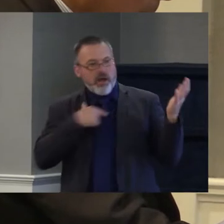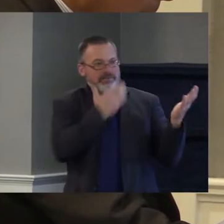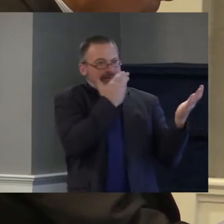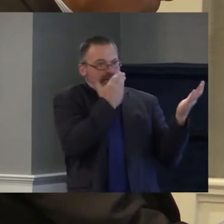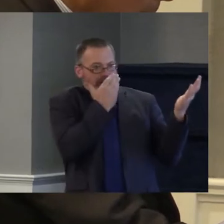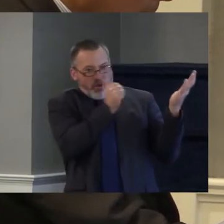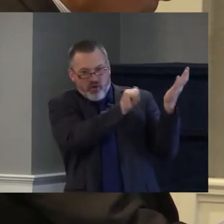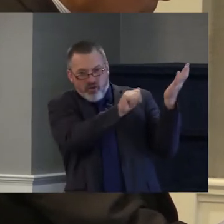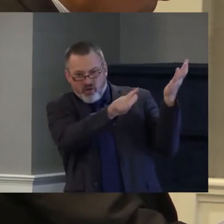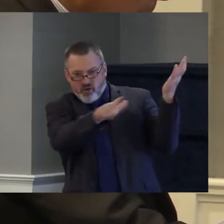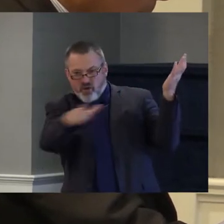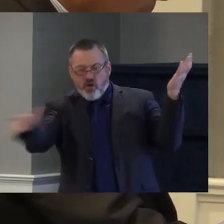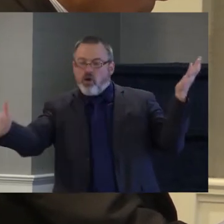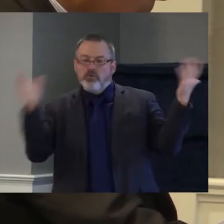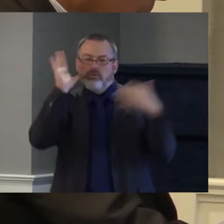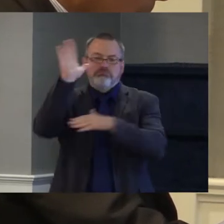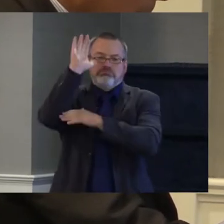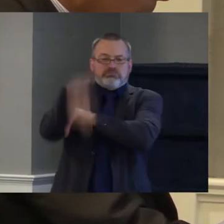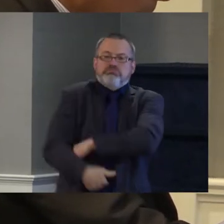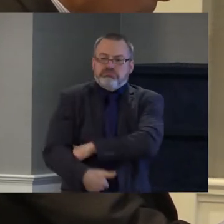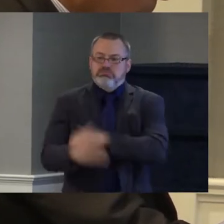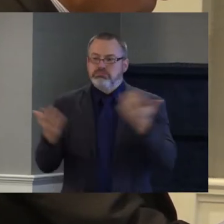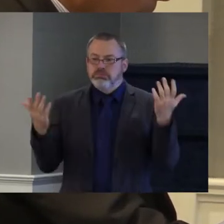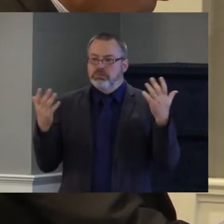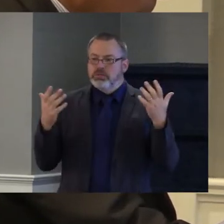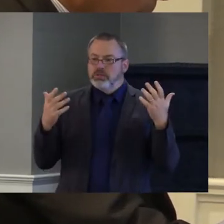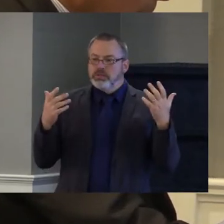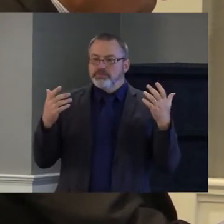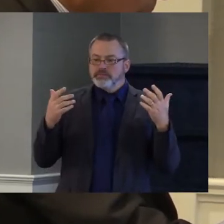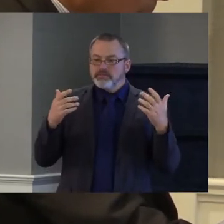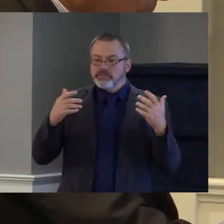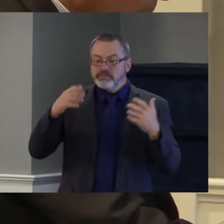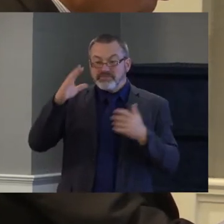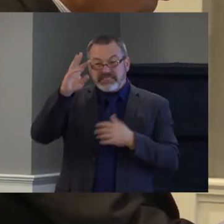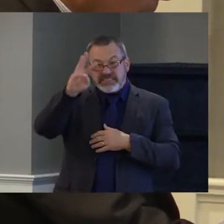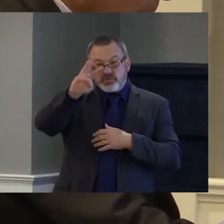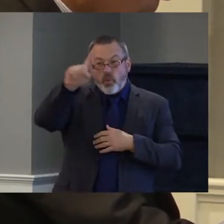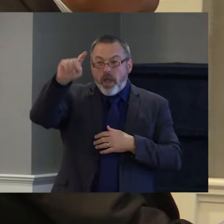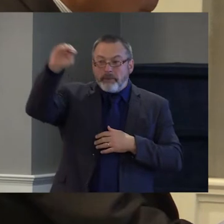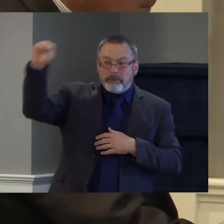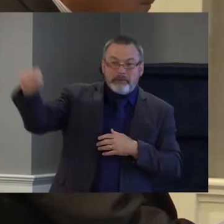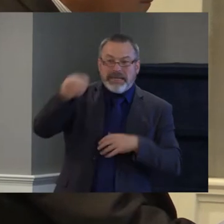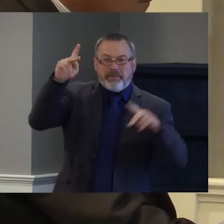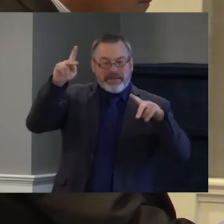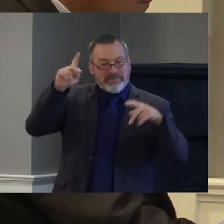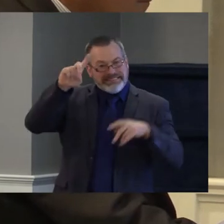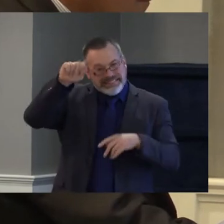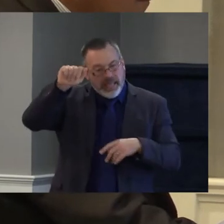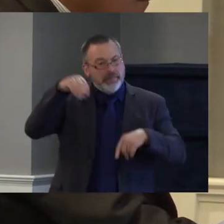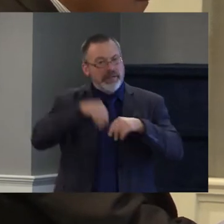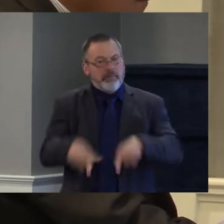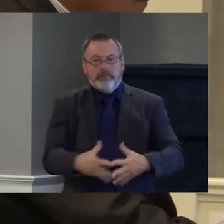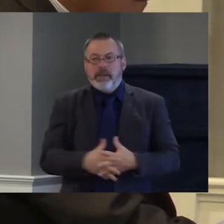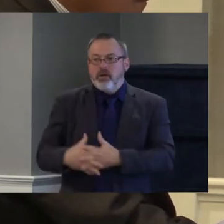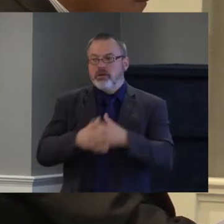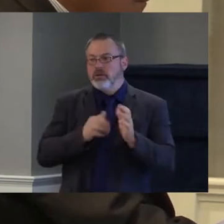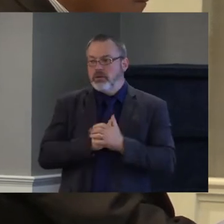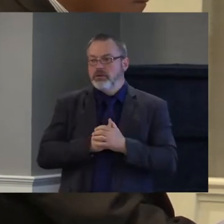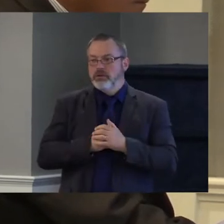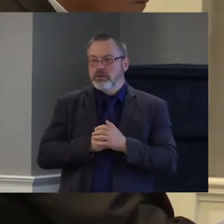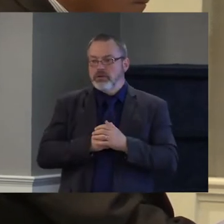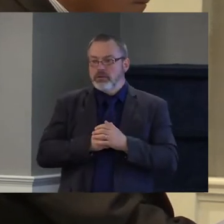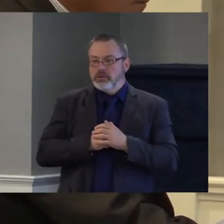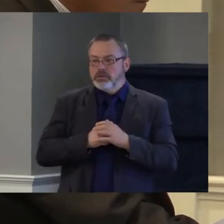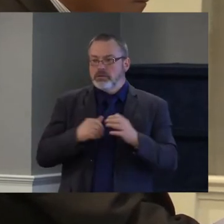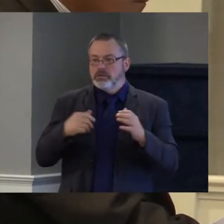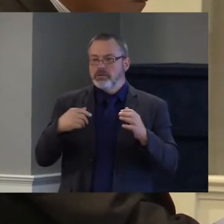61 million other Americans with disabilities. Taken another way, we are the country's largest minority, spanning all